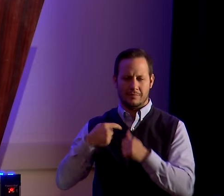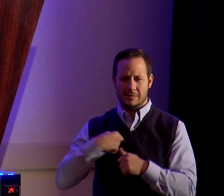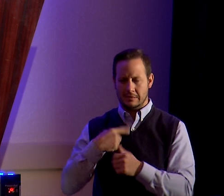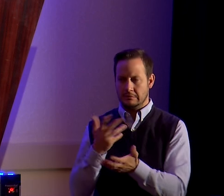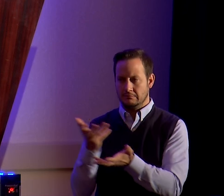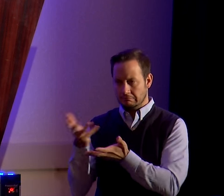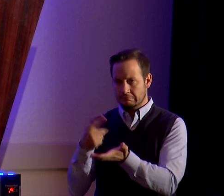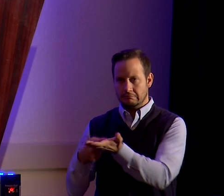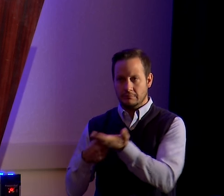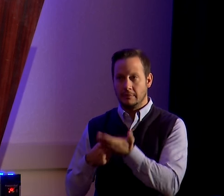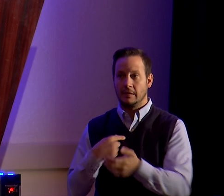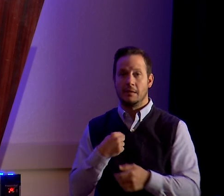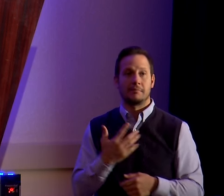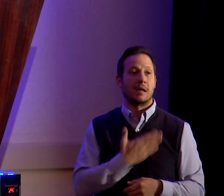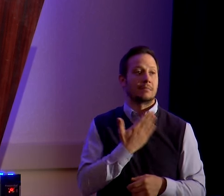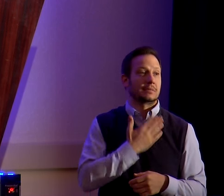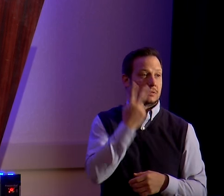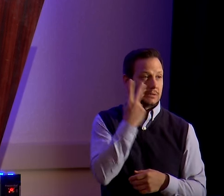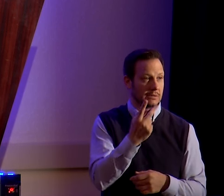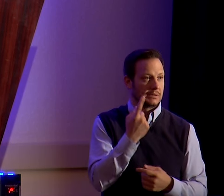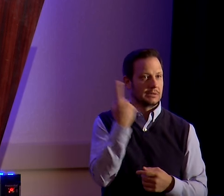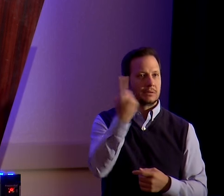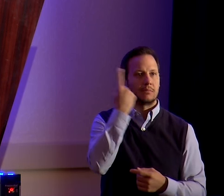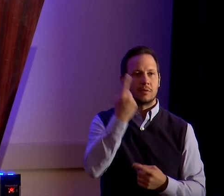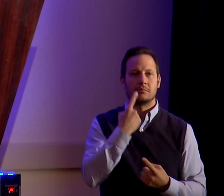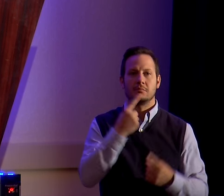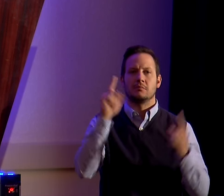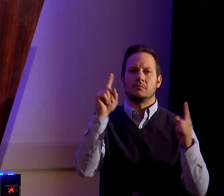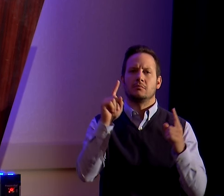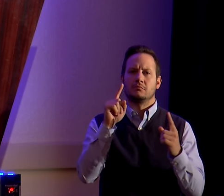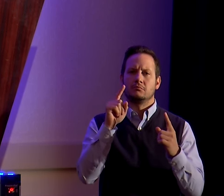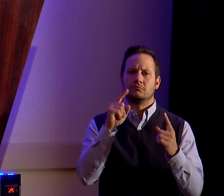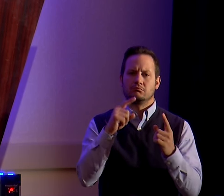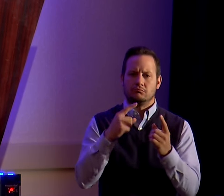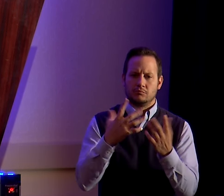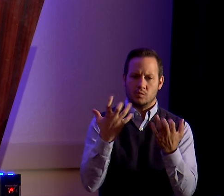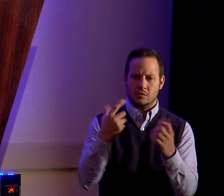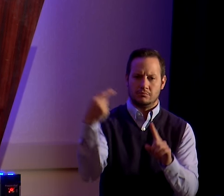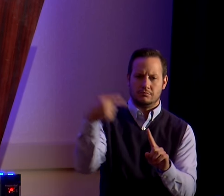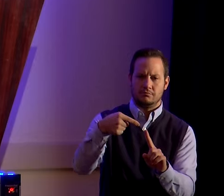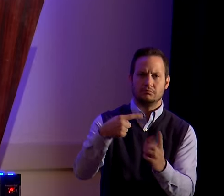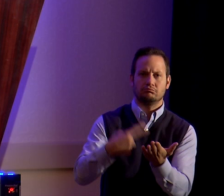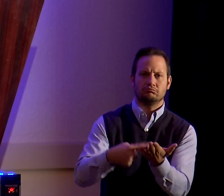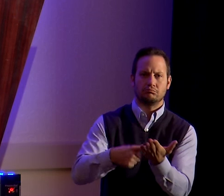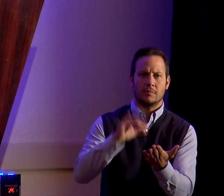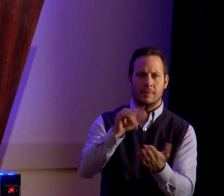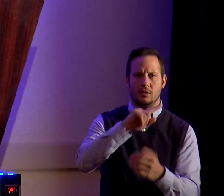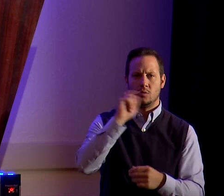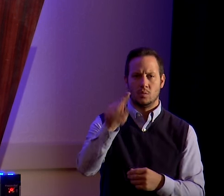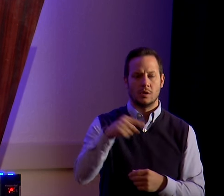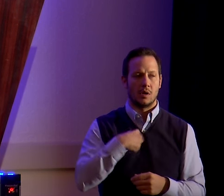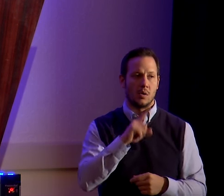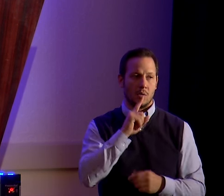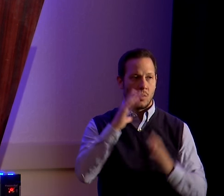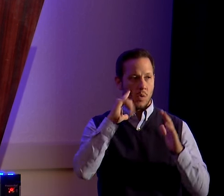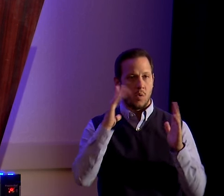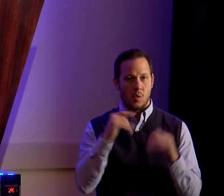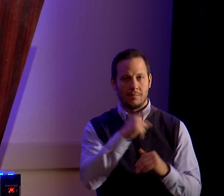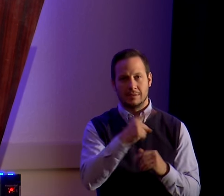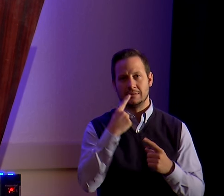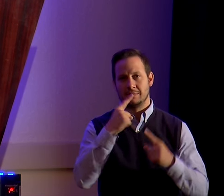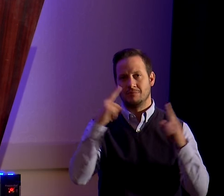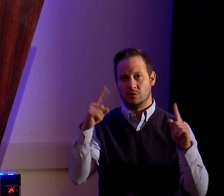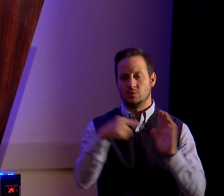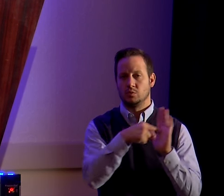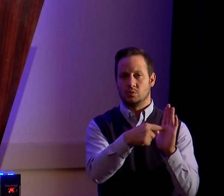to see that somebody have finally addressed this question. And I hope that he's successful in getting his